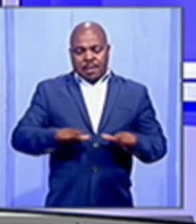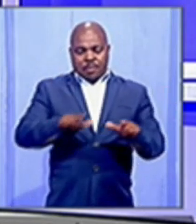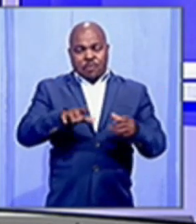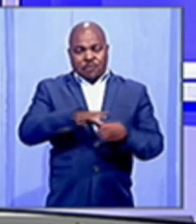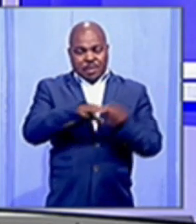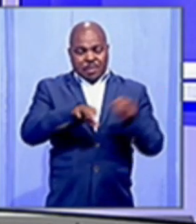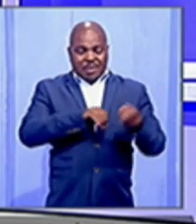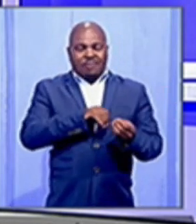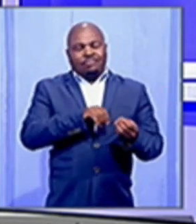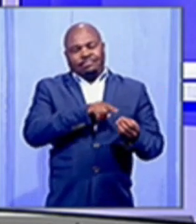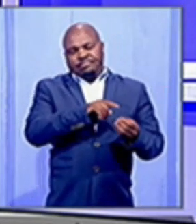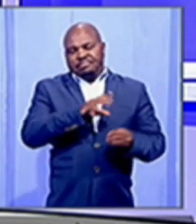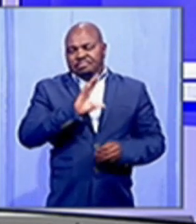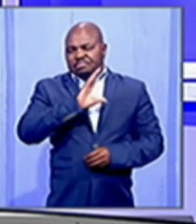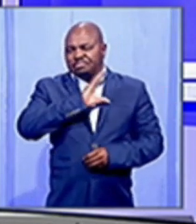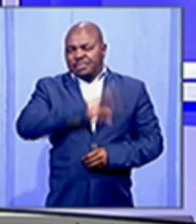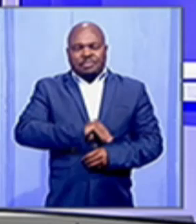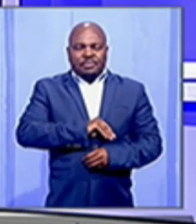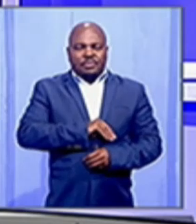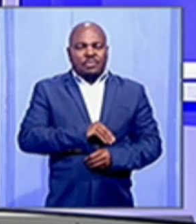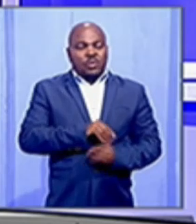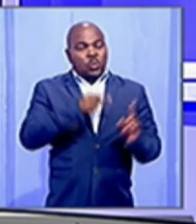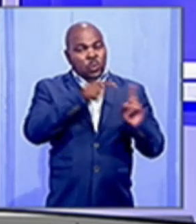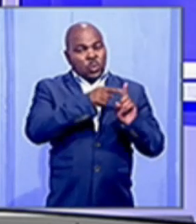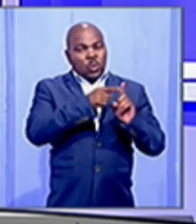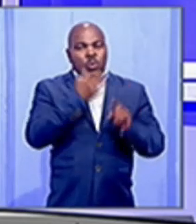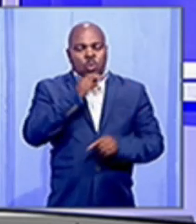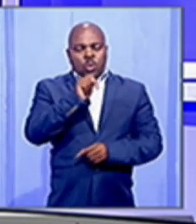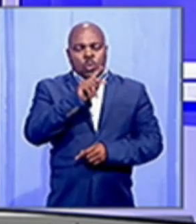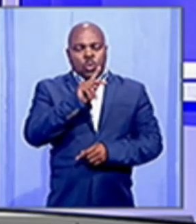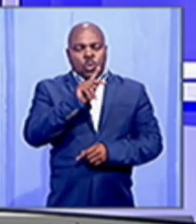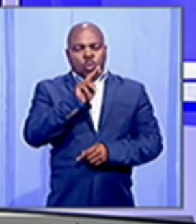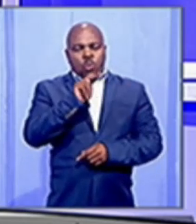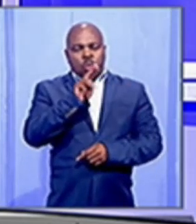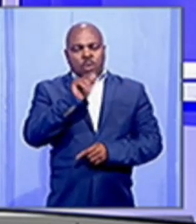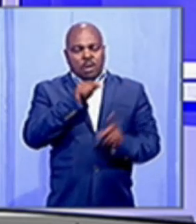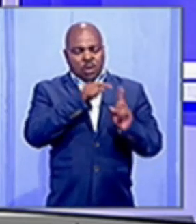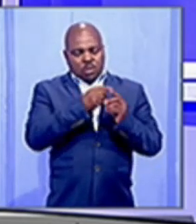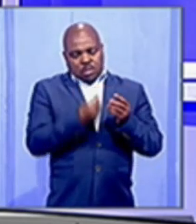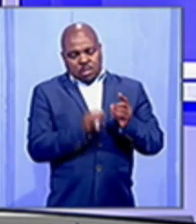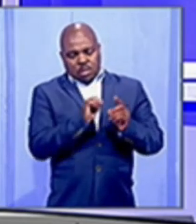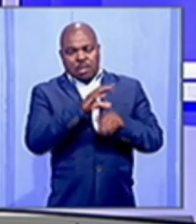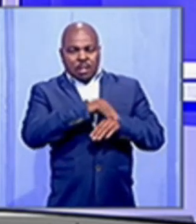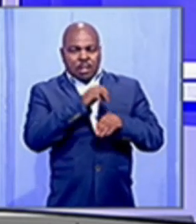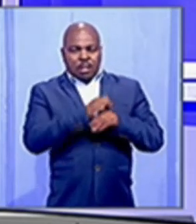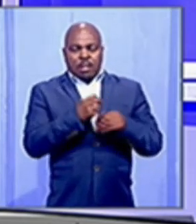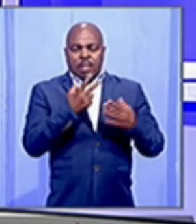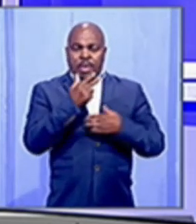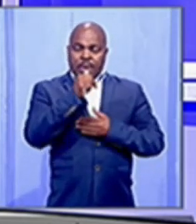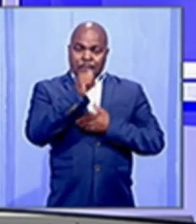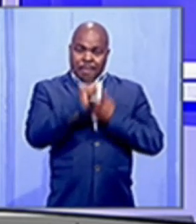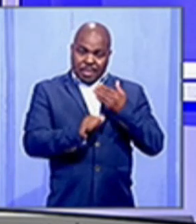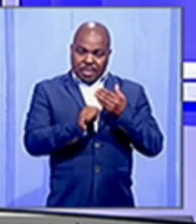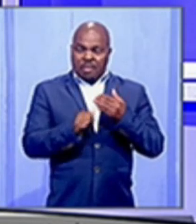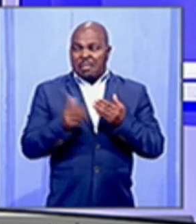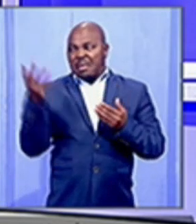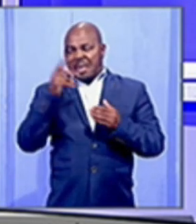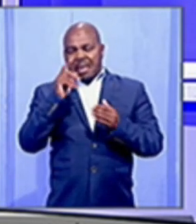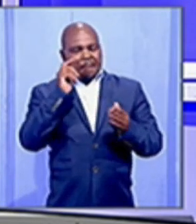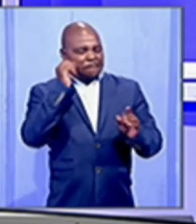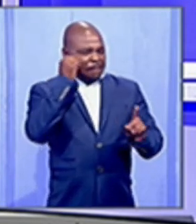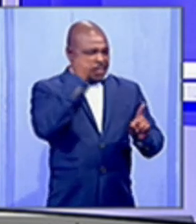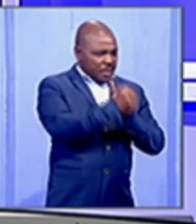maikutlo. Go begwa motswasetlhabelo Hanepe Nkuna le morwa wa gagwe wa dikgwedi di le 8 ba bolailwe mme ya re malatsi